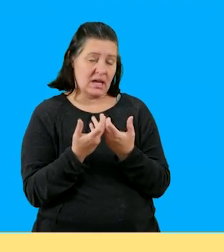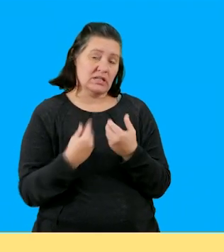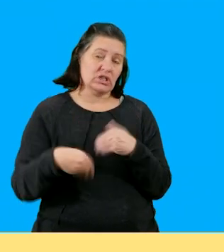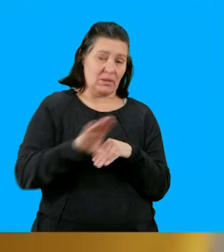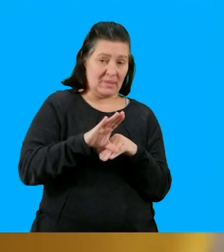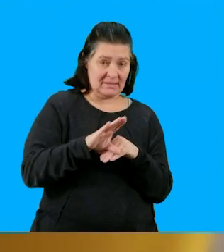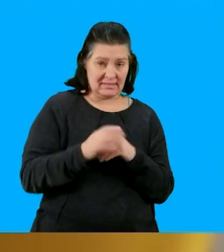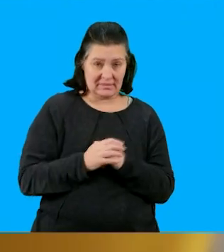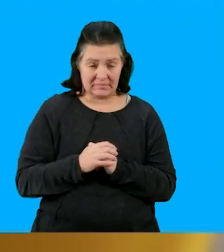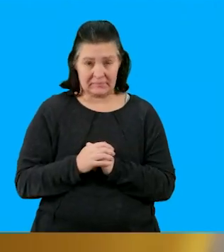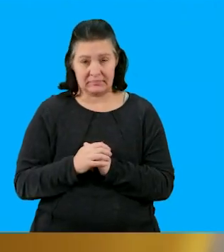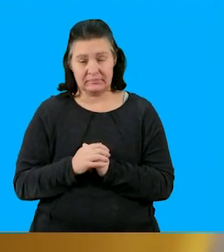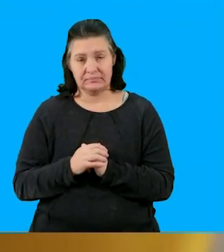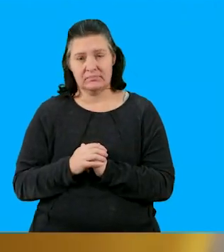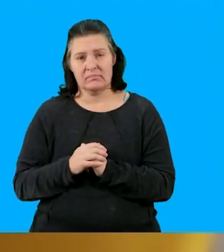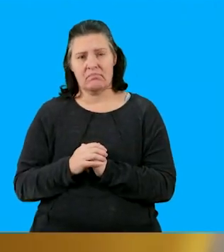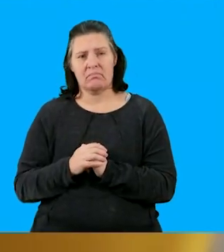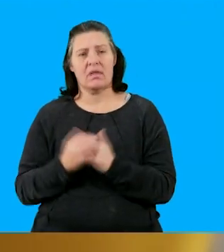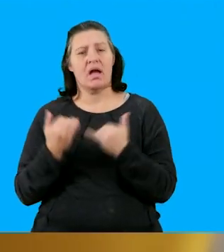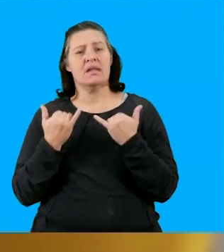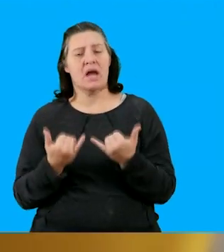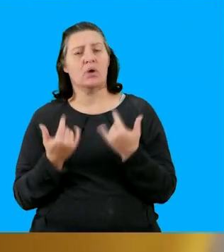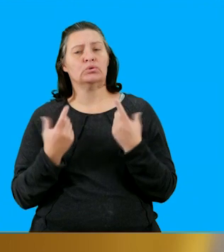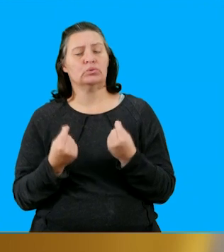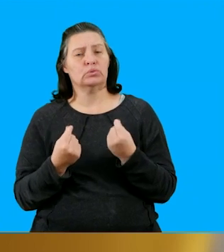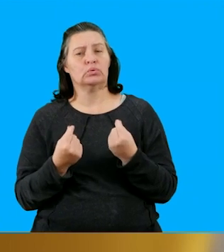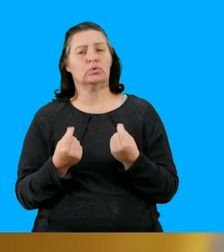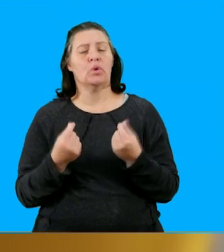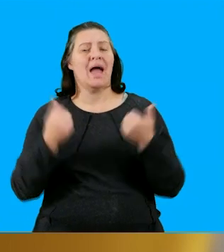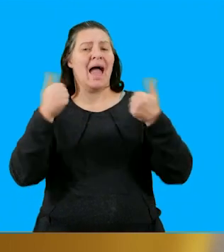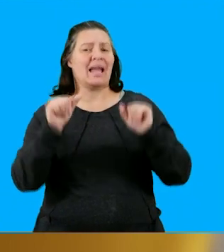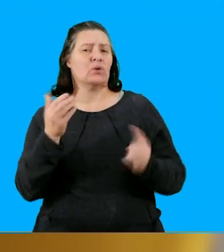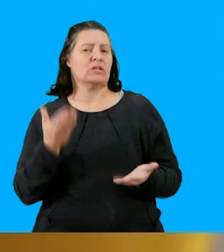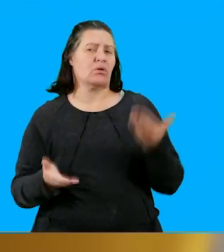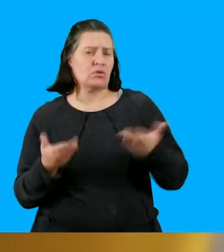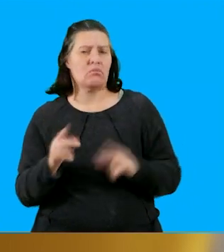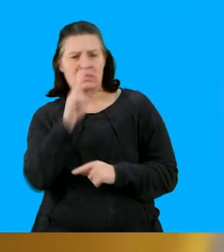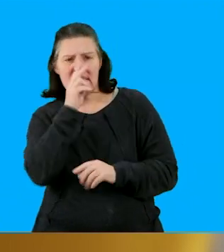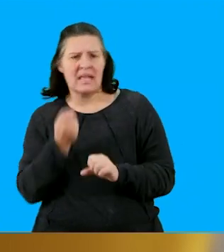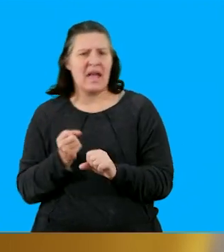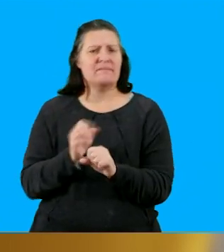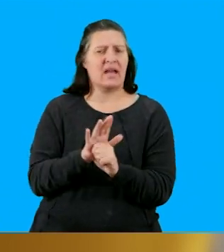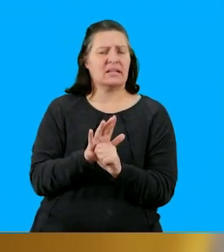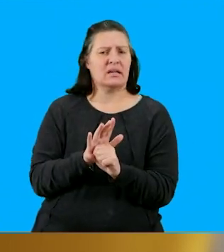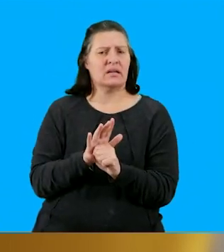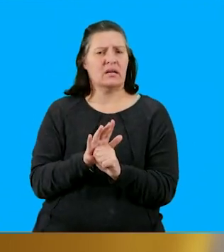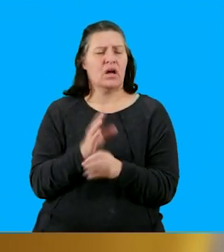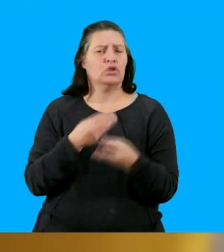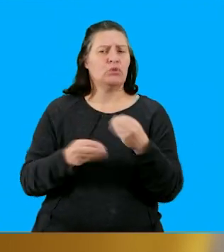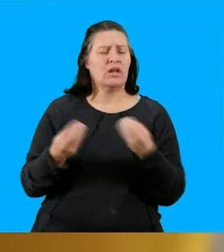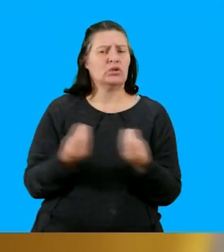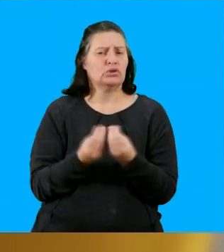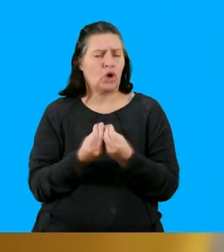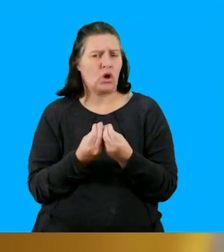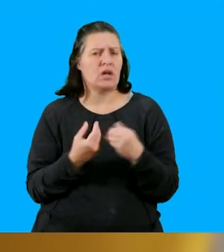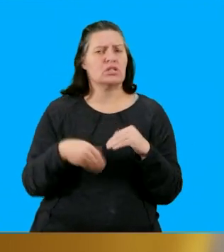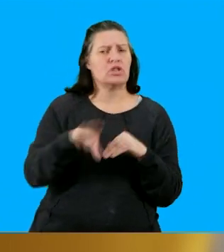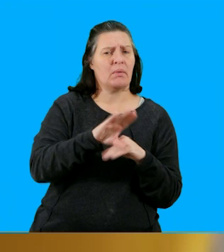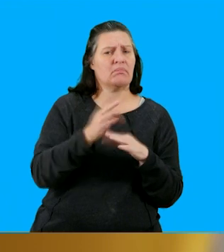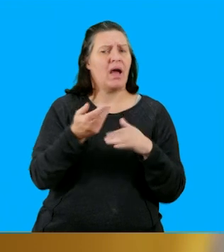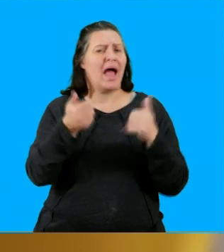are omissions that would have taken place when we are recording in the trading stock account. With